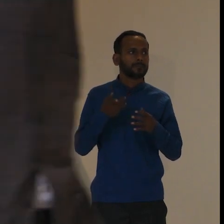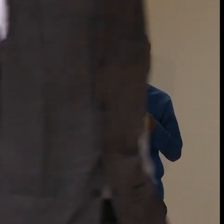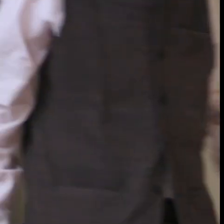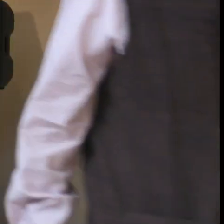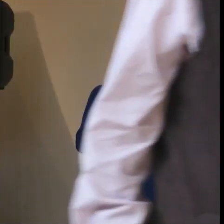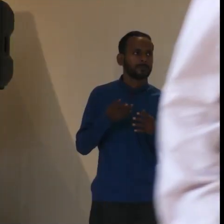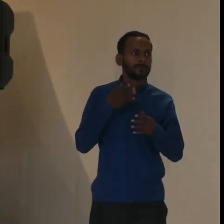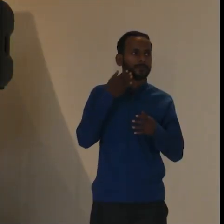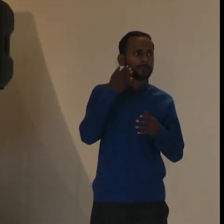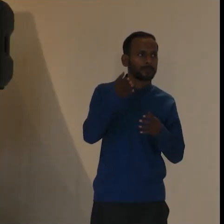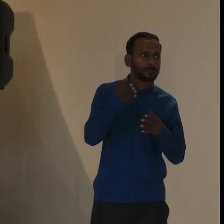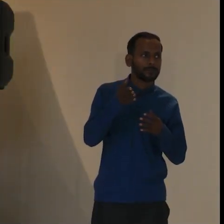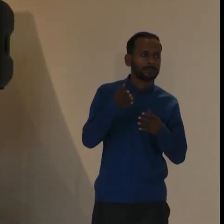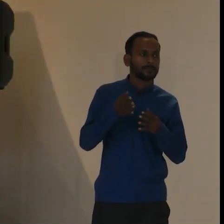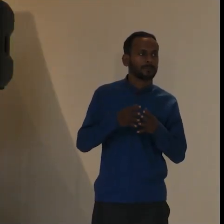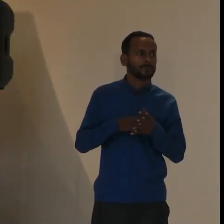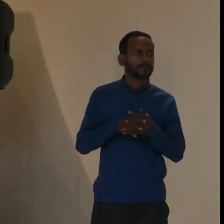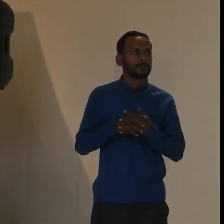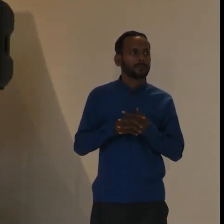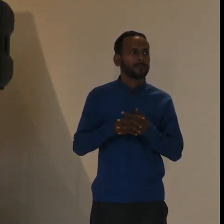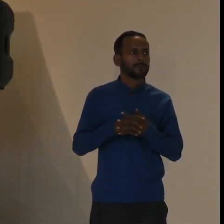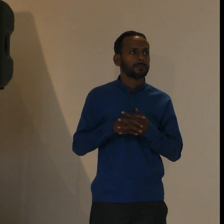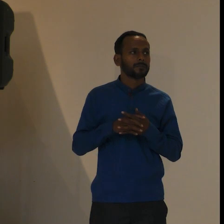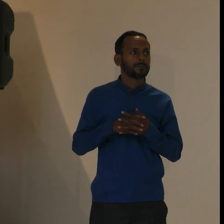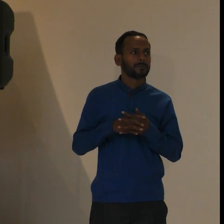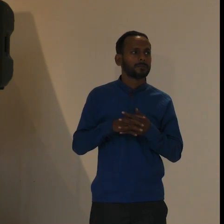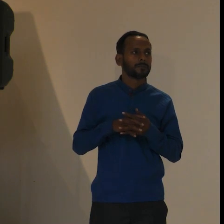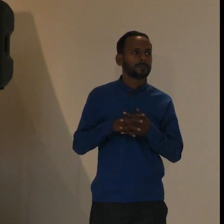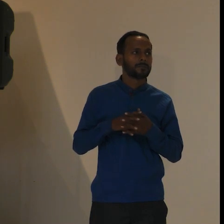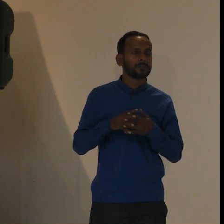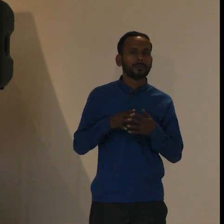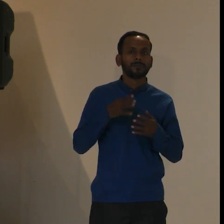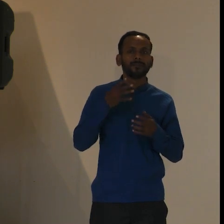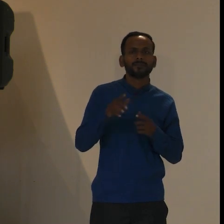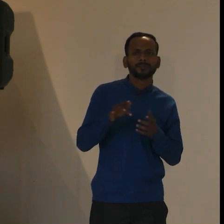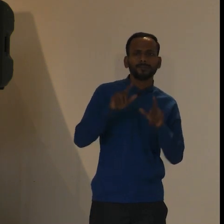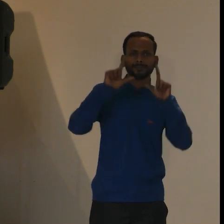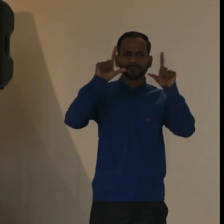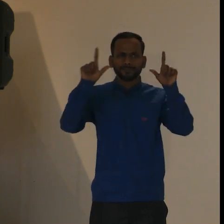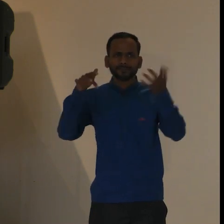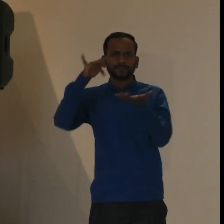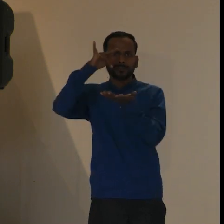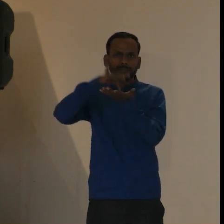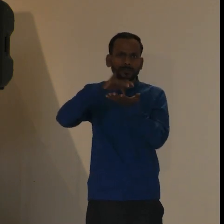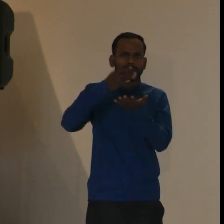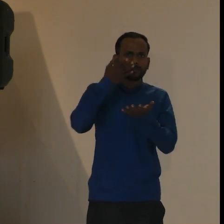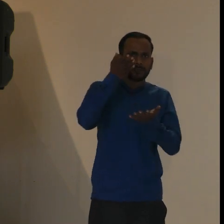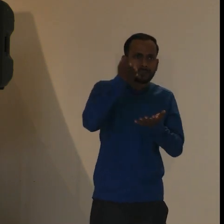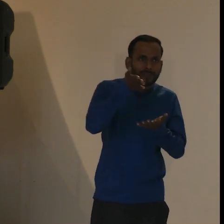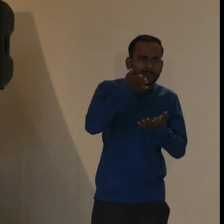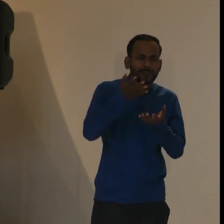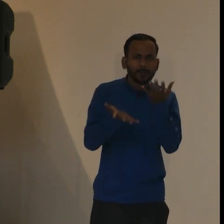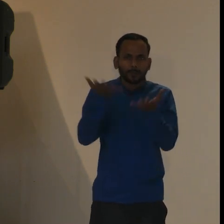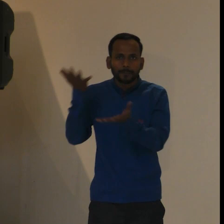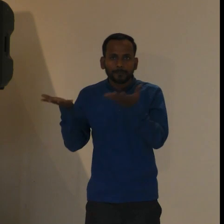you can look through, which completes the ruin. Yes. Right? So if we could do that in museum spaces, because in the museum space, the object